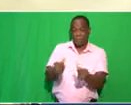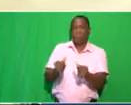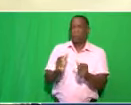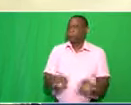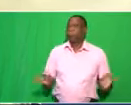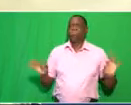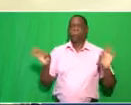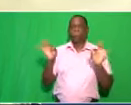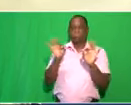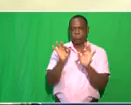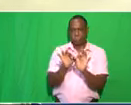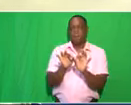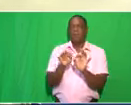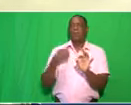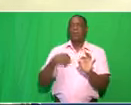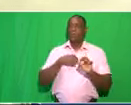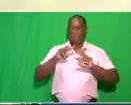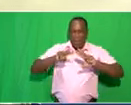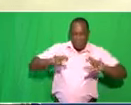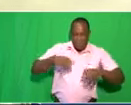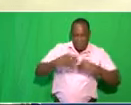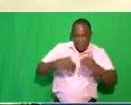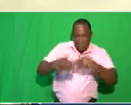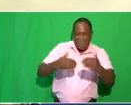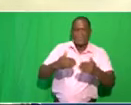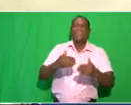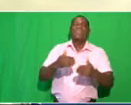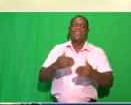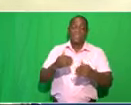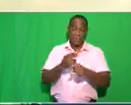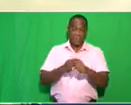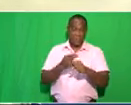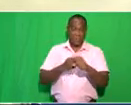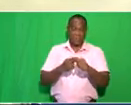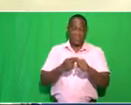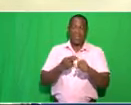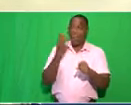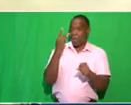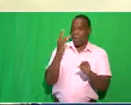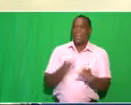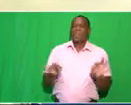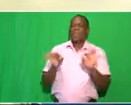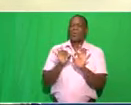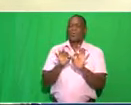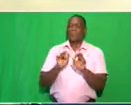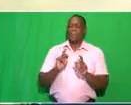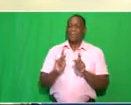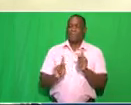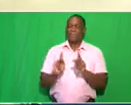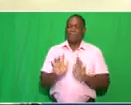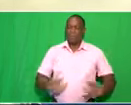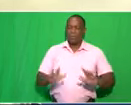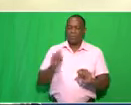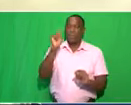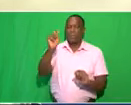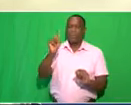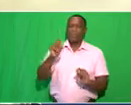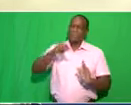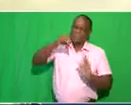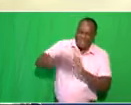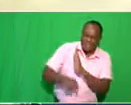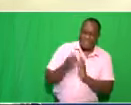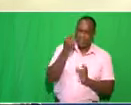important. We explore the process used as it is also important for citizens to have a deeper understanding of Trinidad and